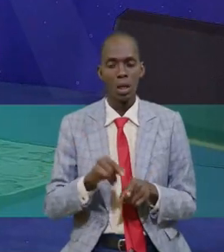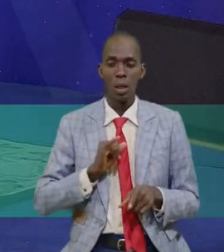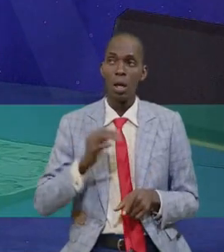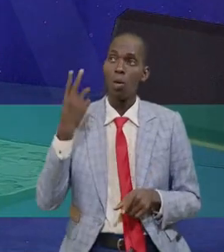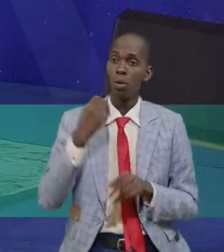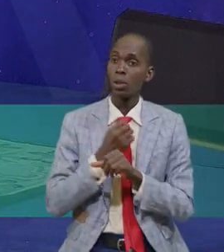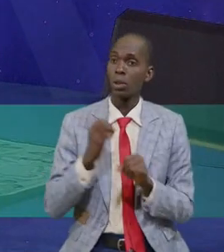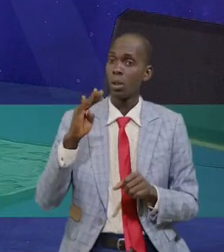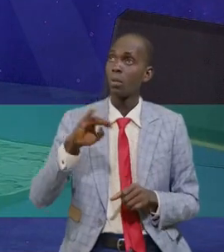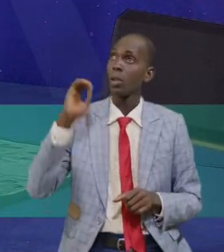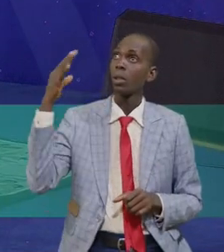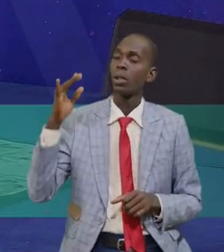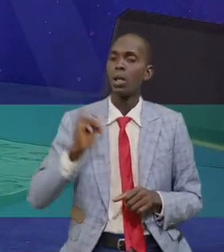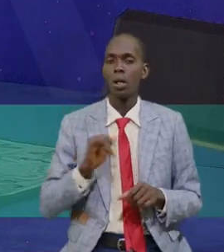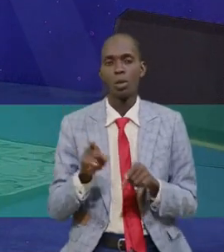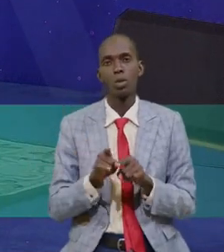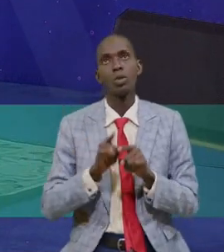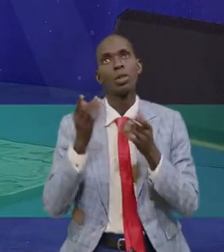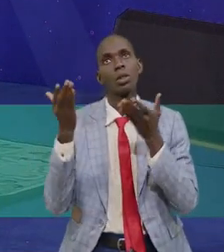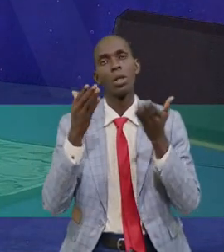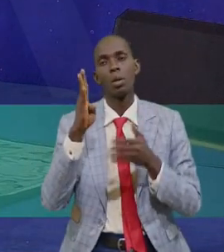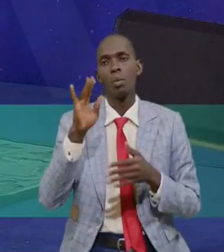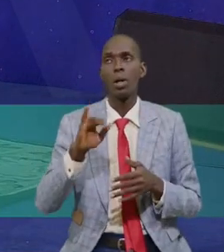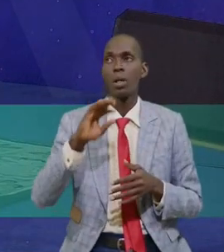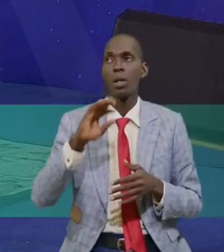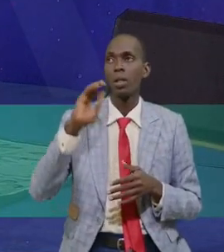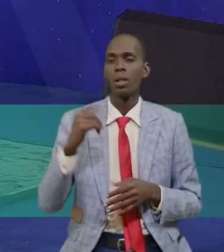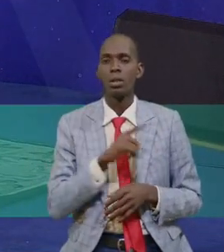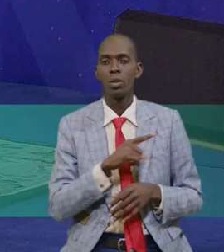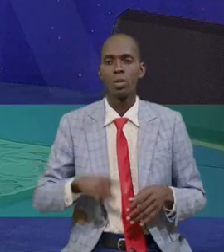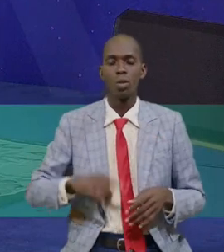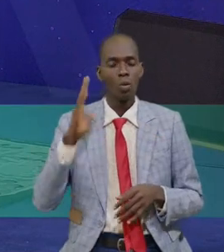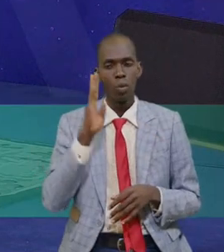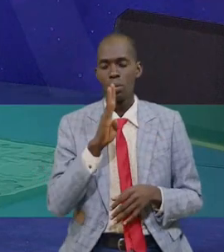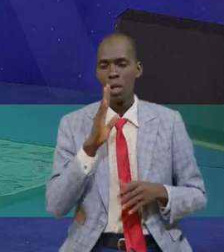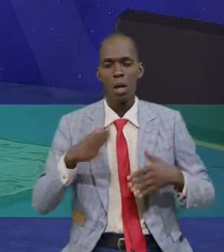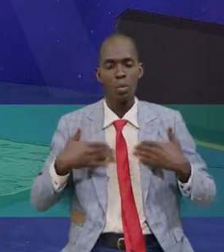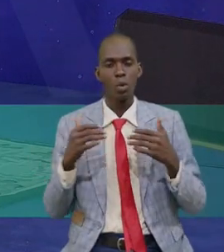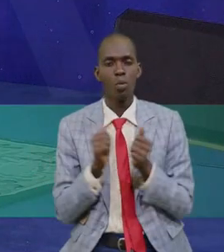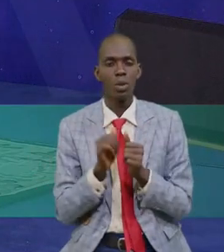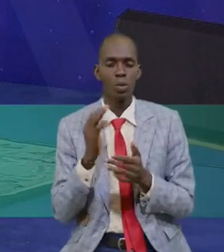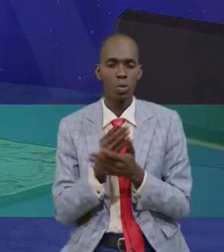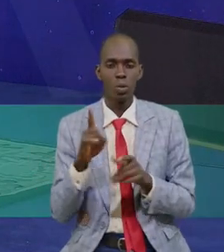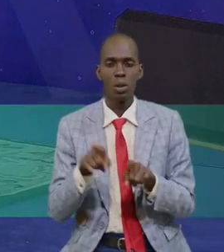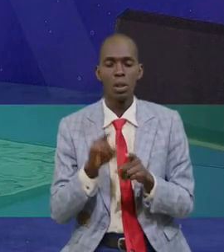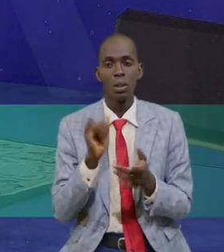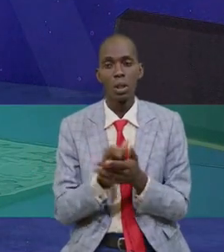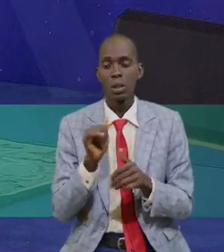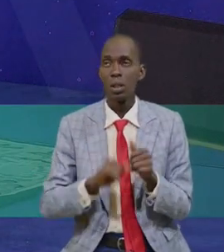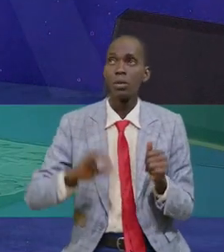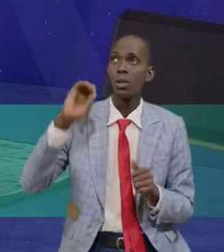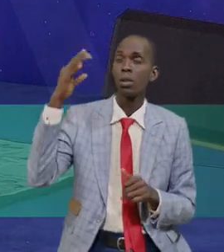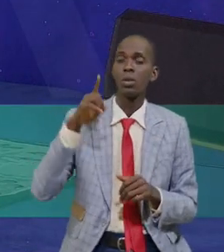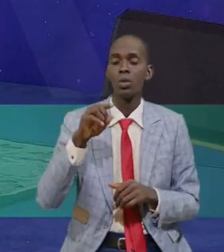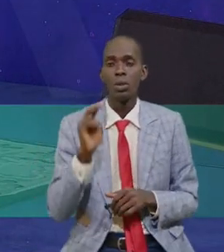I also serve by grace. And the Lord will be happy with such a person. And every grace we need, and every strength we